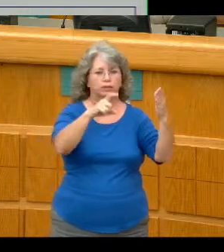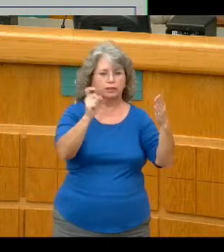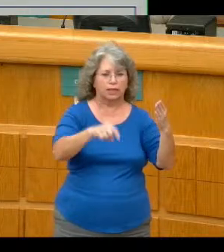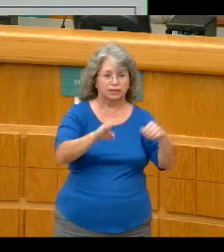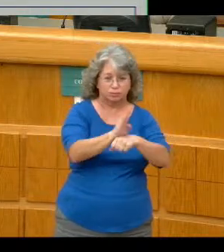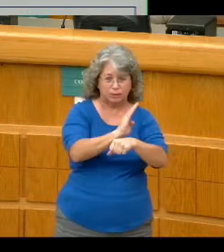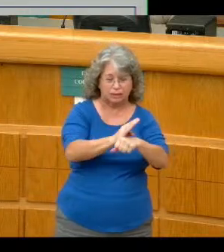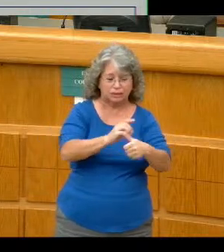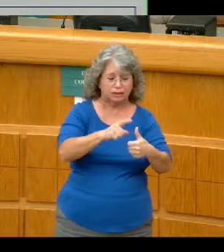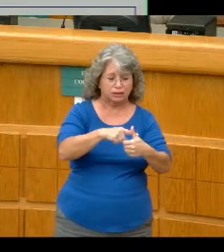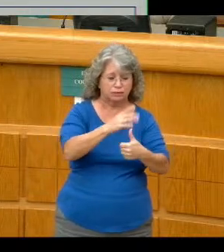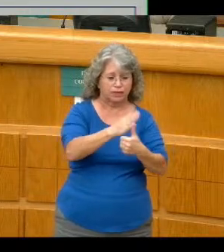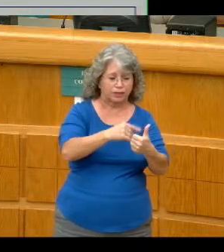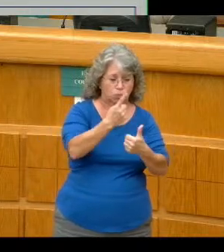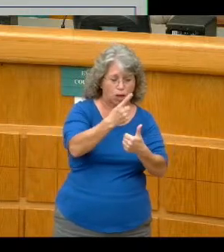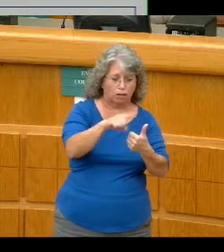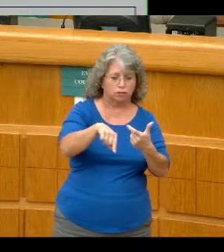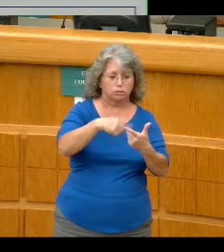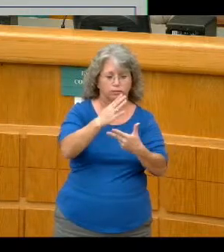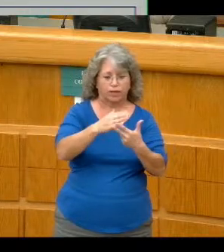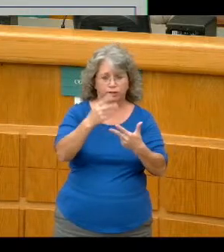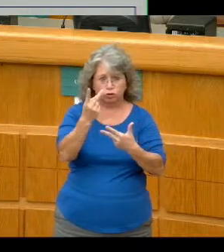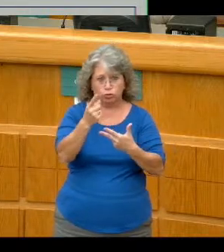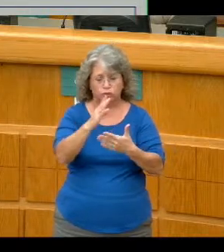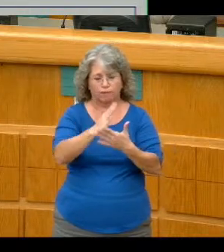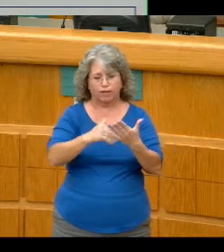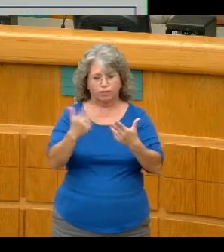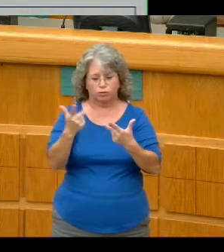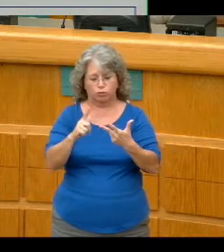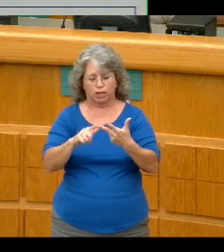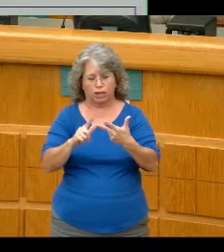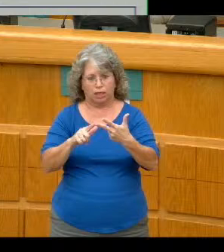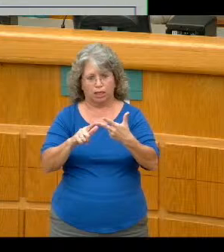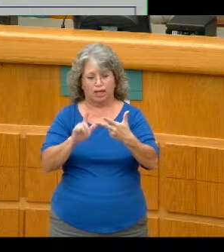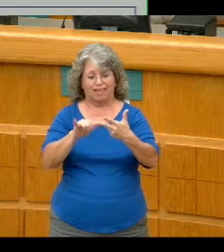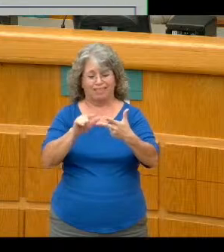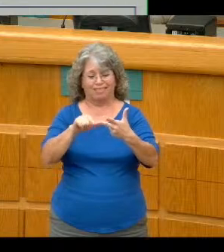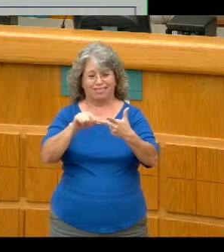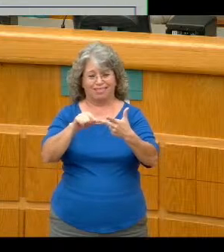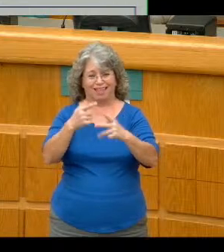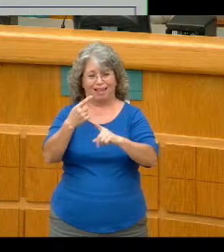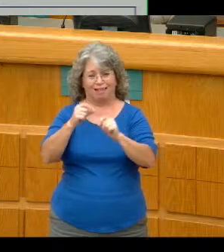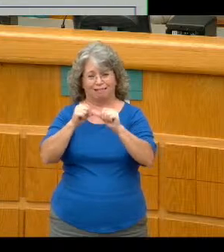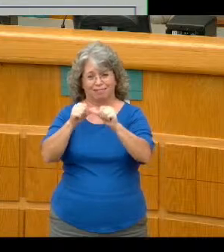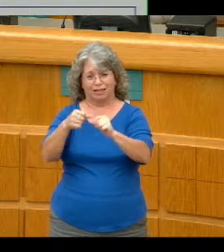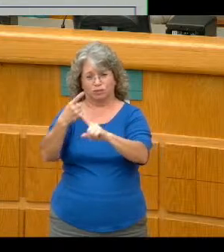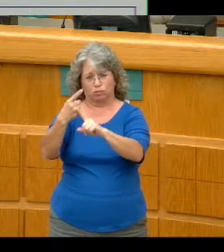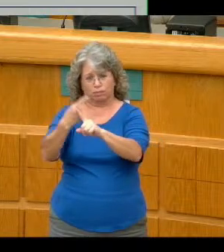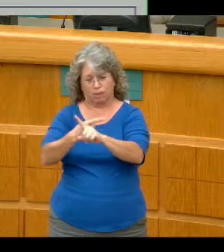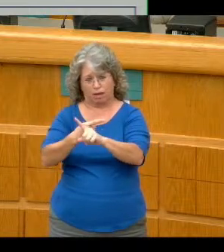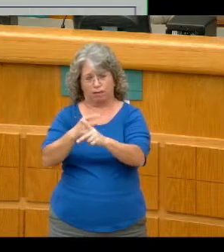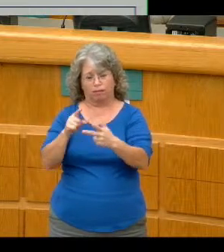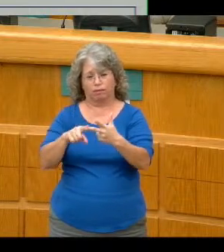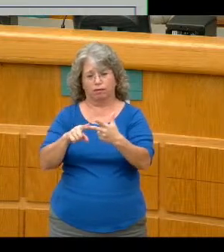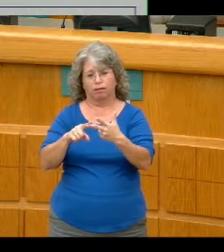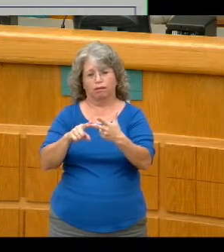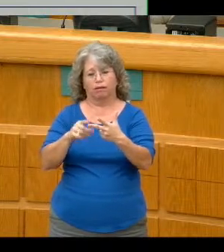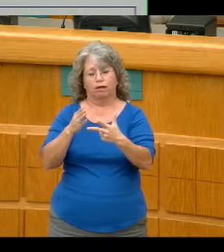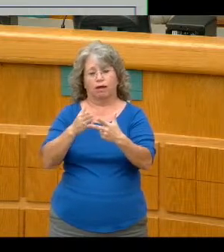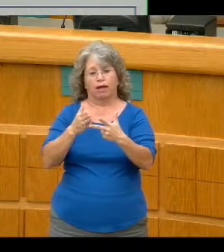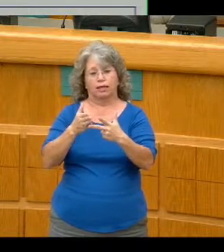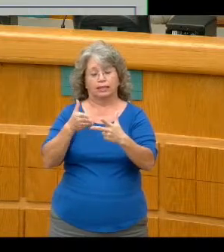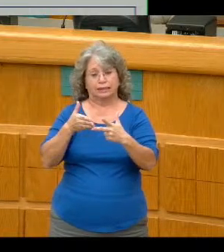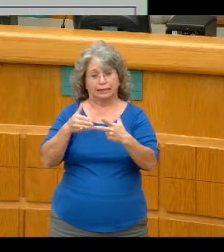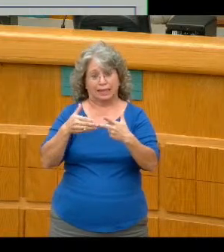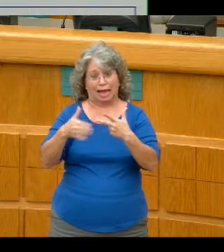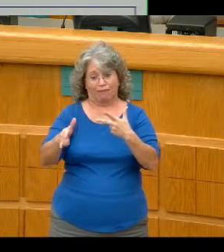lockdown. Went through Open Texas Phase 1, Phase 2, Phase 3. Phase 3 lasted for a month, and from the end of that Open